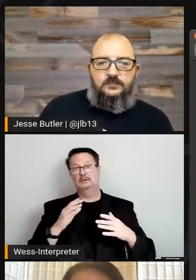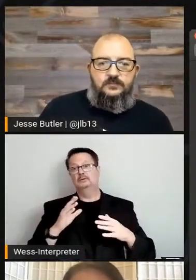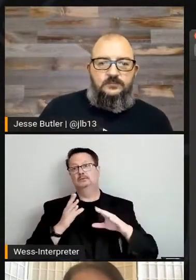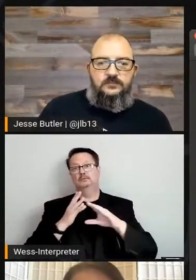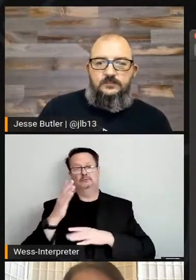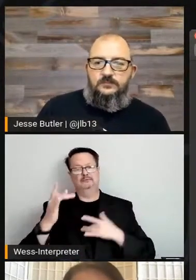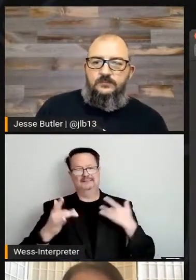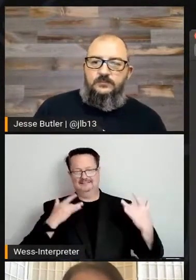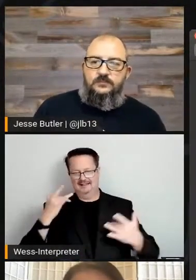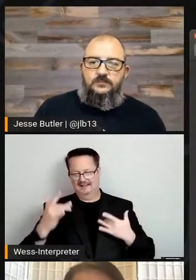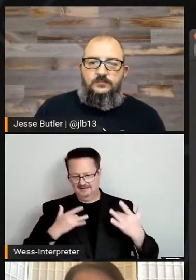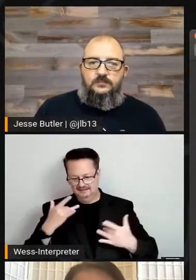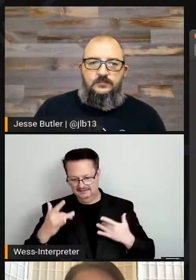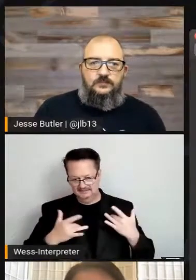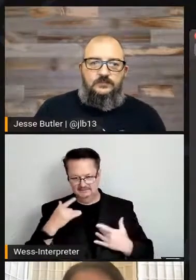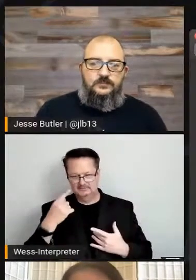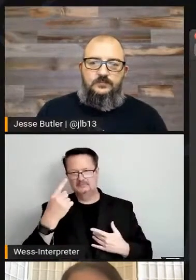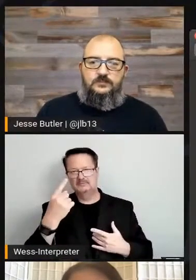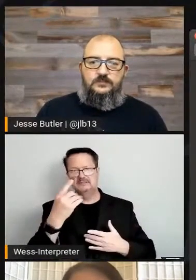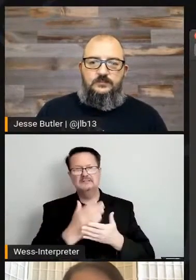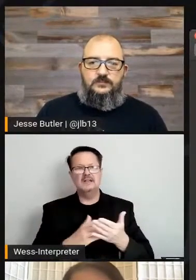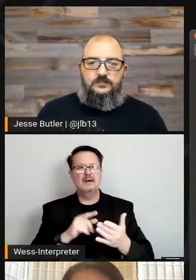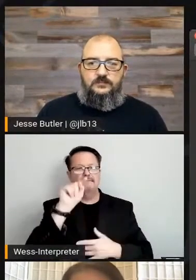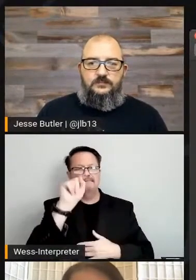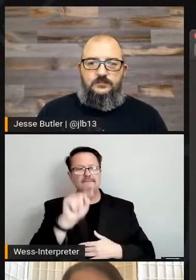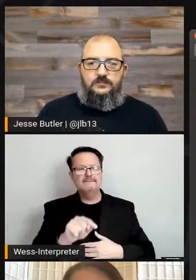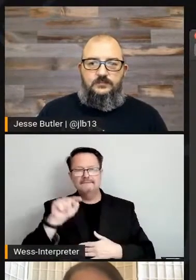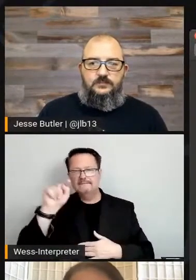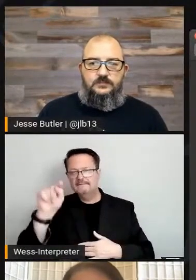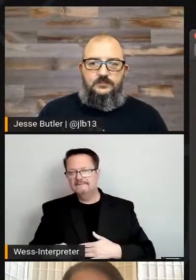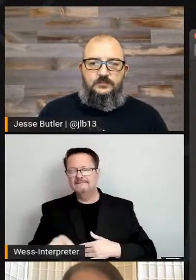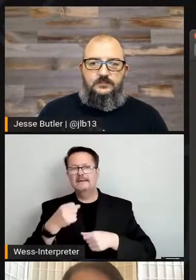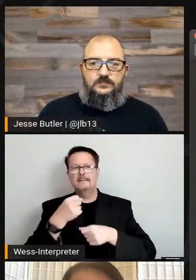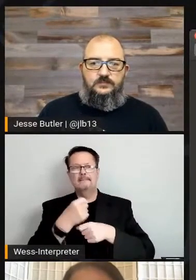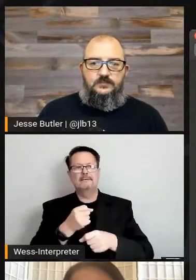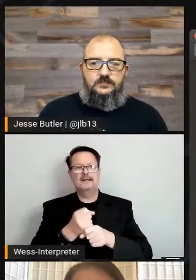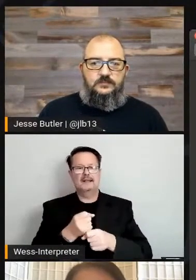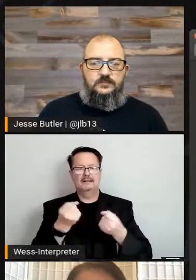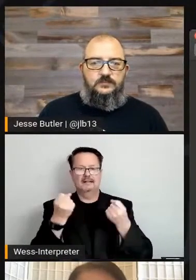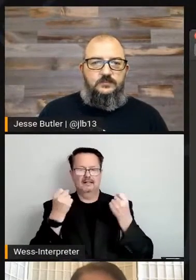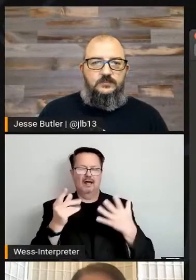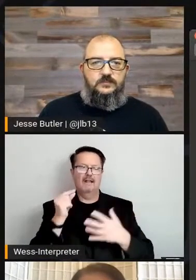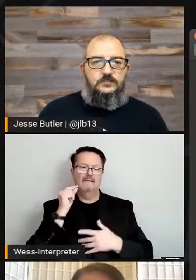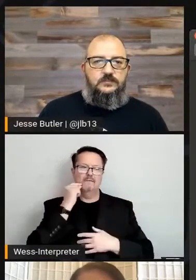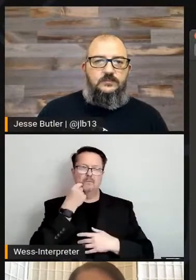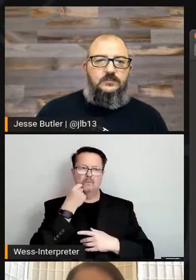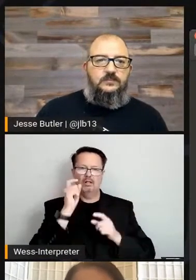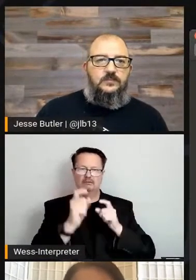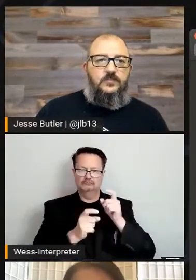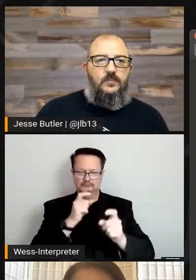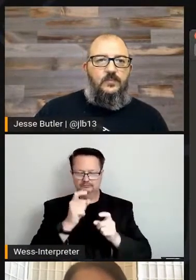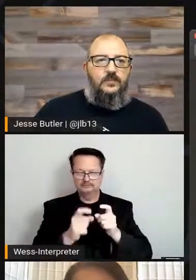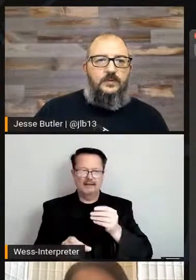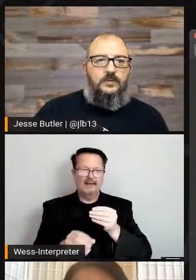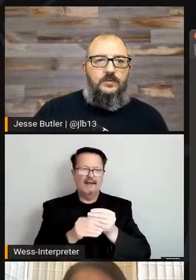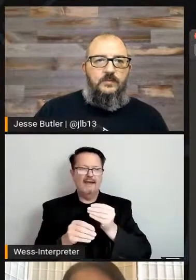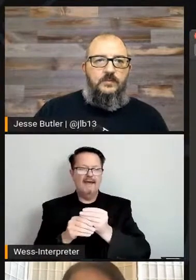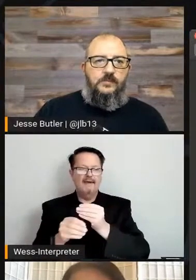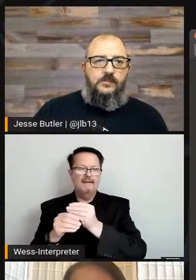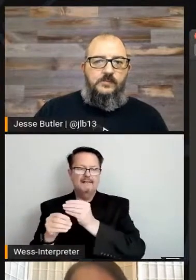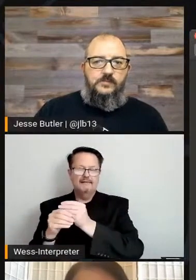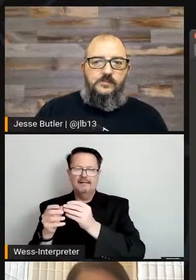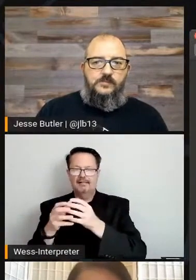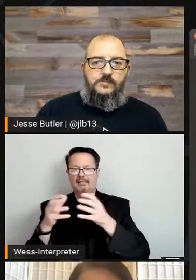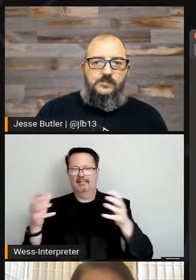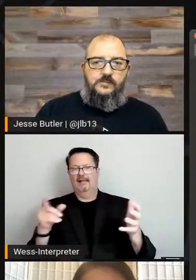one of, some of the, having made a lot of cool contributions and adding a lot of really